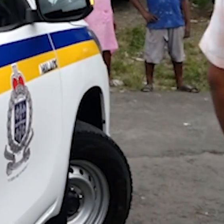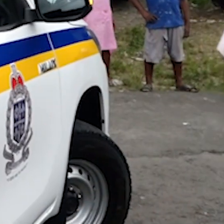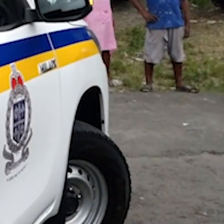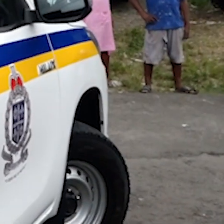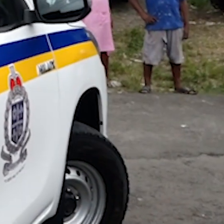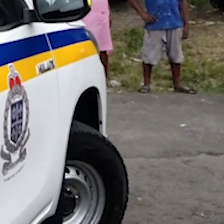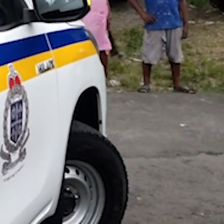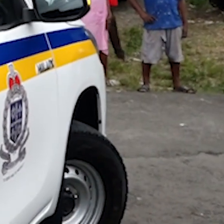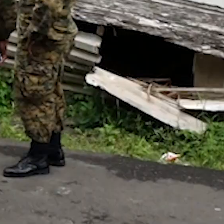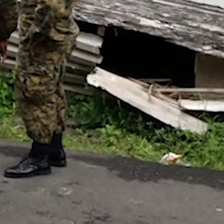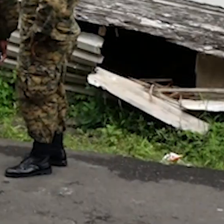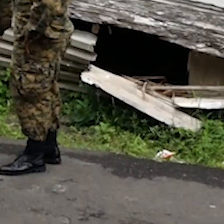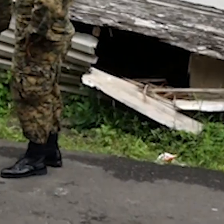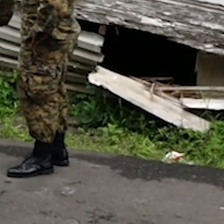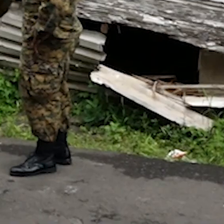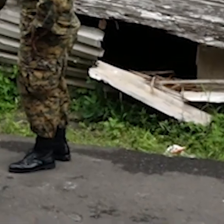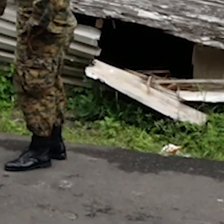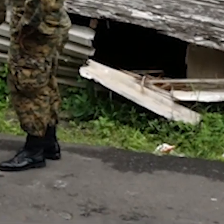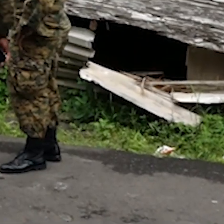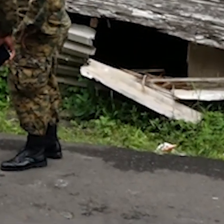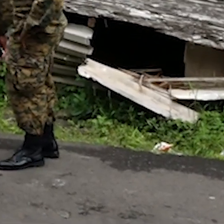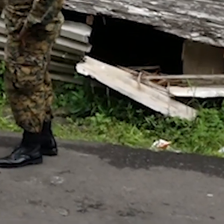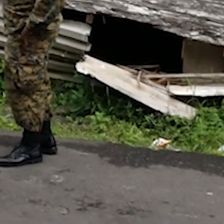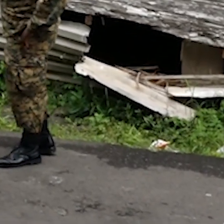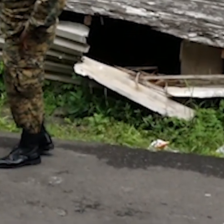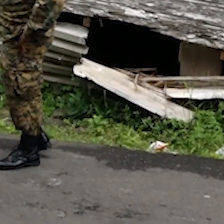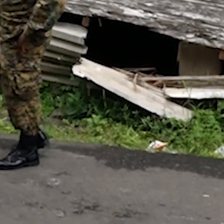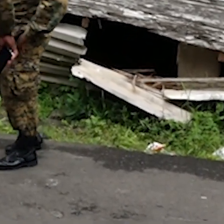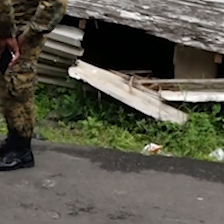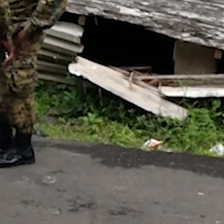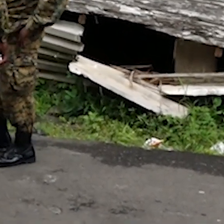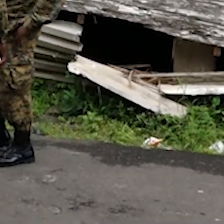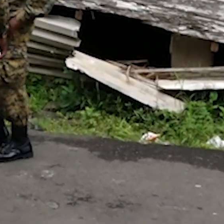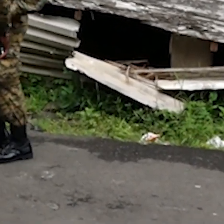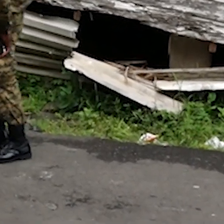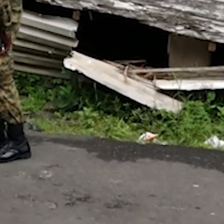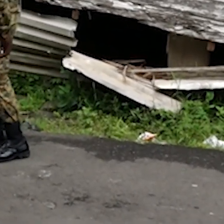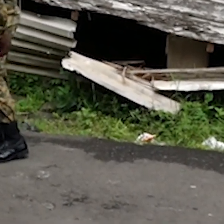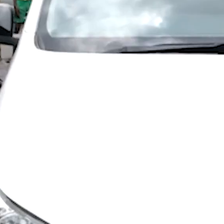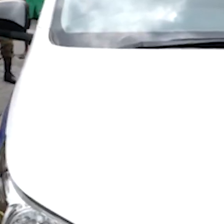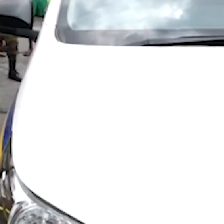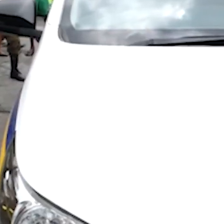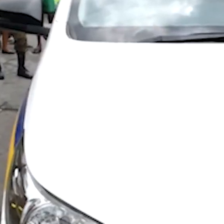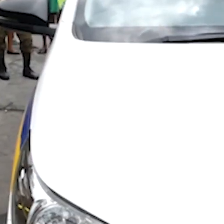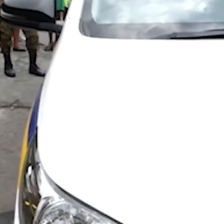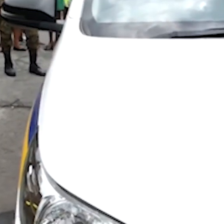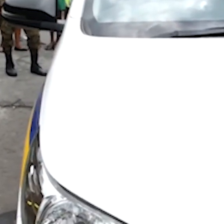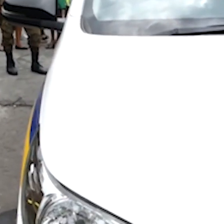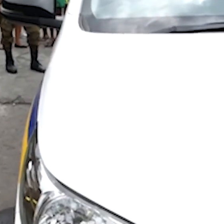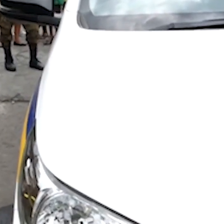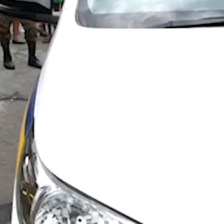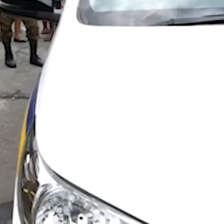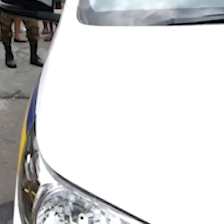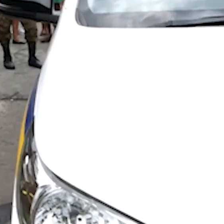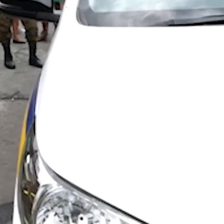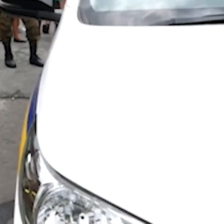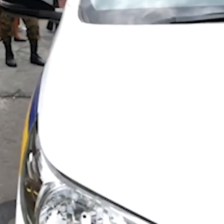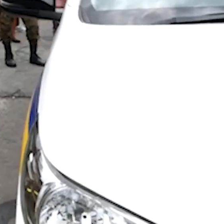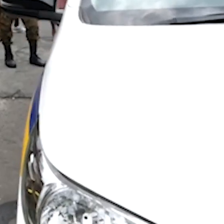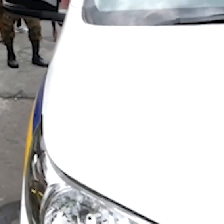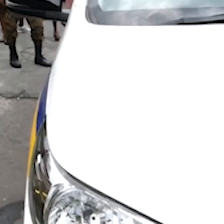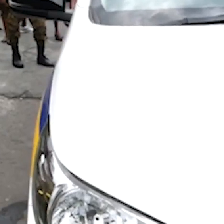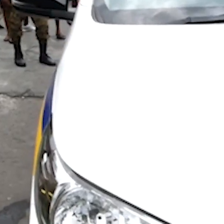not interfere in the affairs of the Royal St. Lucia Police Force, promising to provide the force with the necessary tools to fight crime. You will have